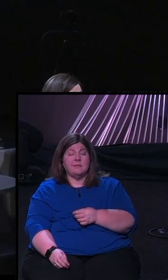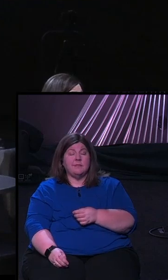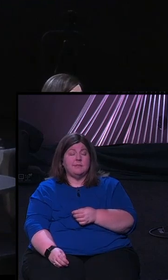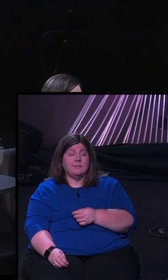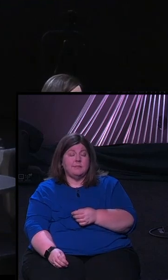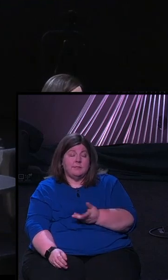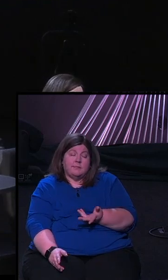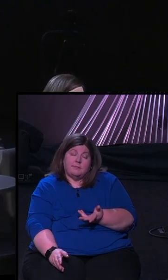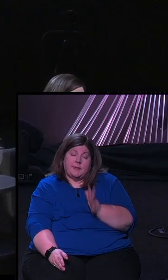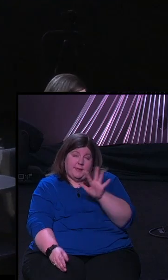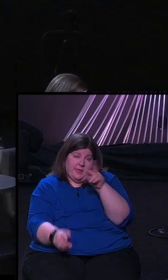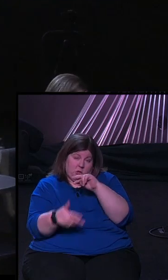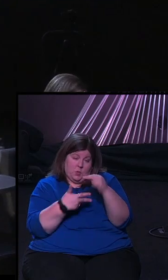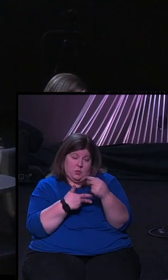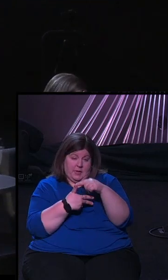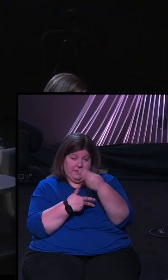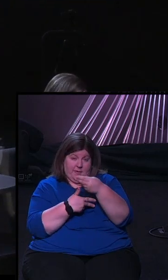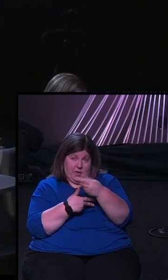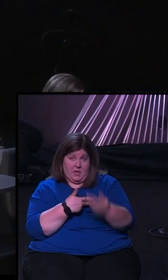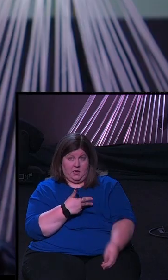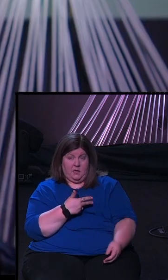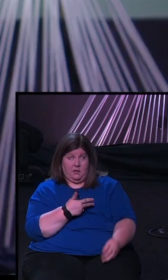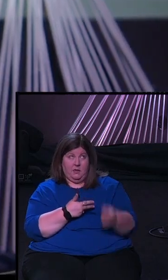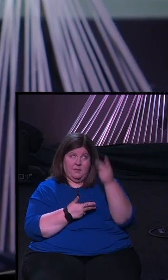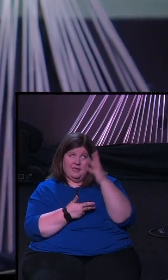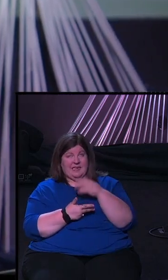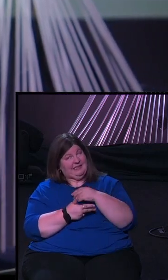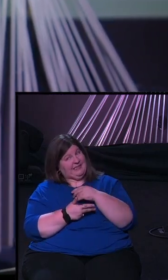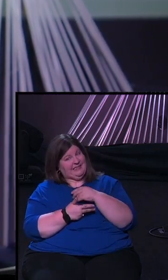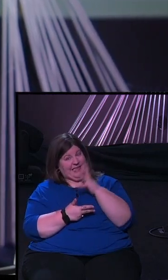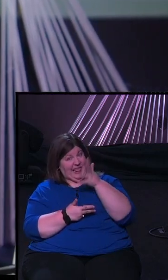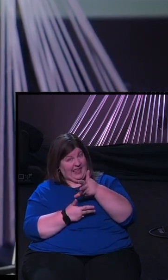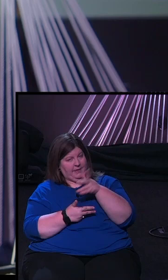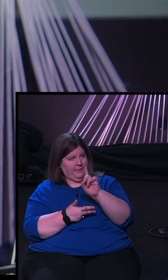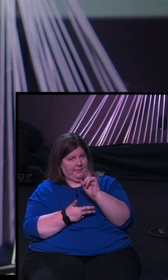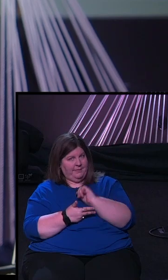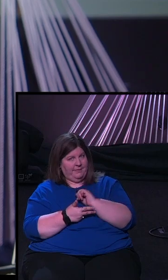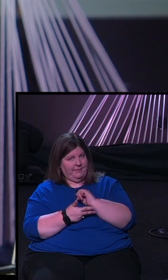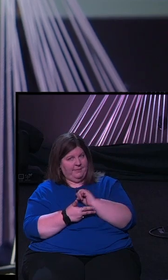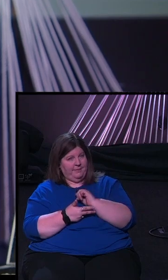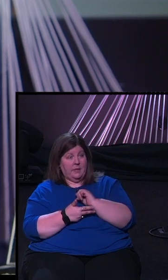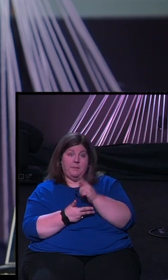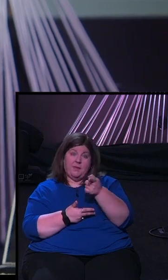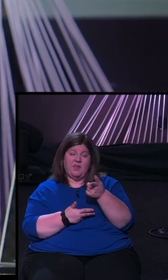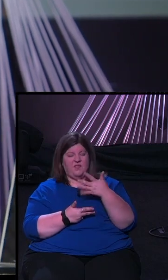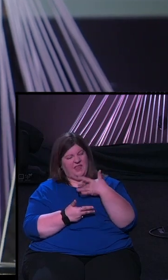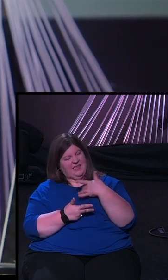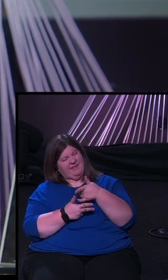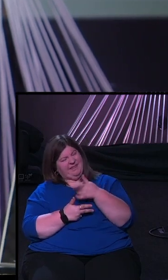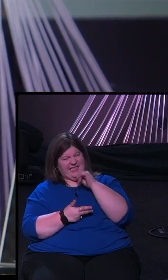Maybe that's how you see money, but maybe that's not where God wants to leave you. Maybe that's not where you want to be